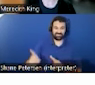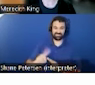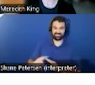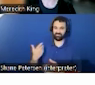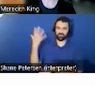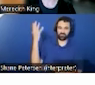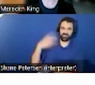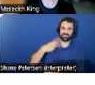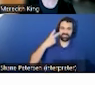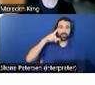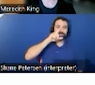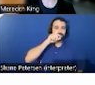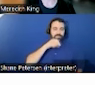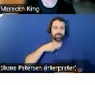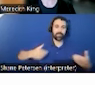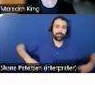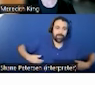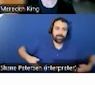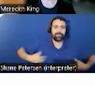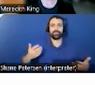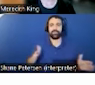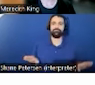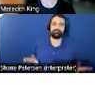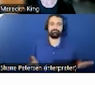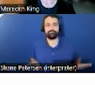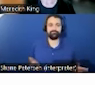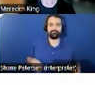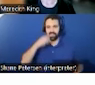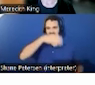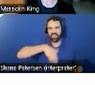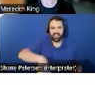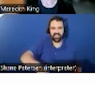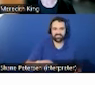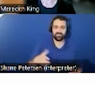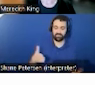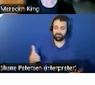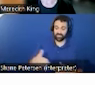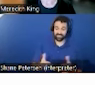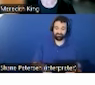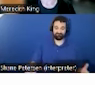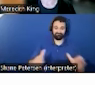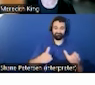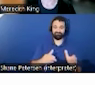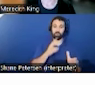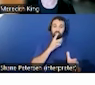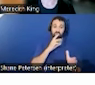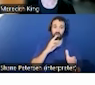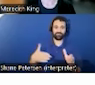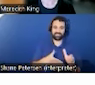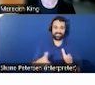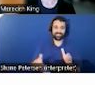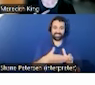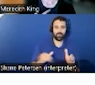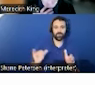there's a bird, a monkey, a penguin, an elephant, a fish in a bowl, a seal, and a